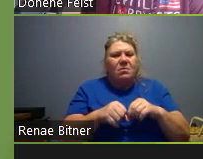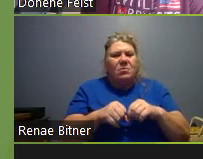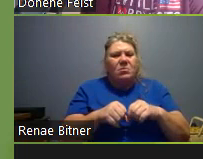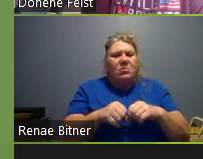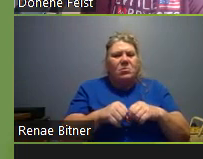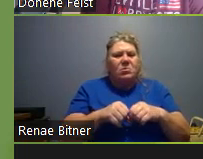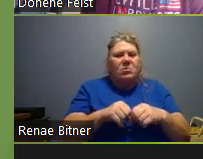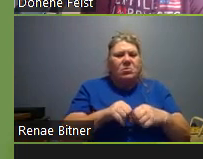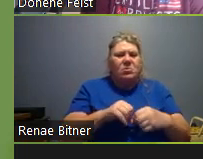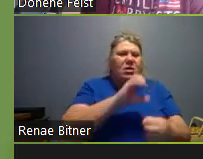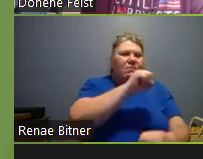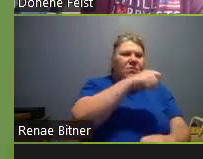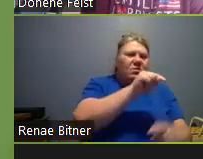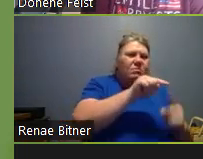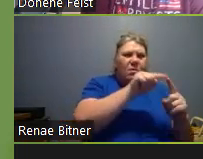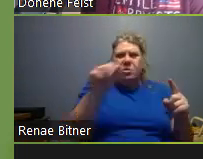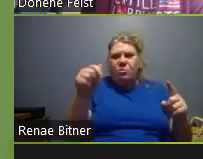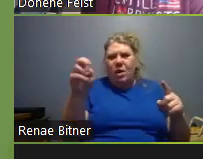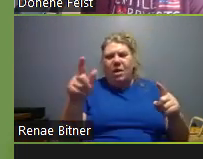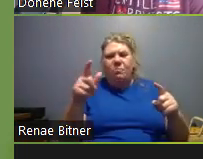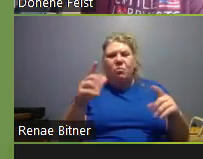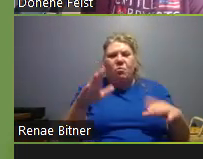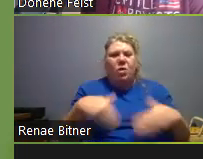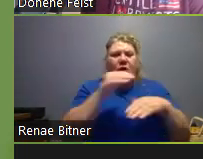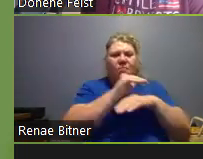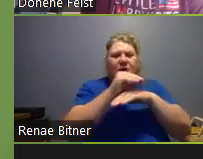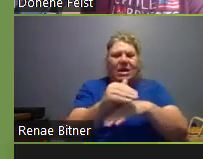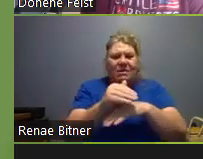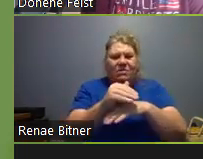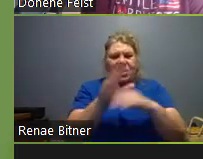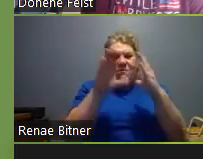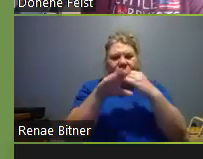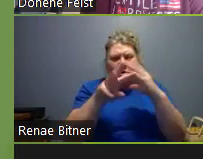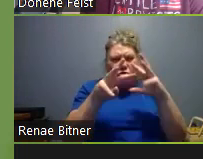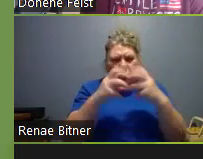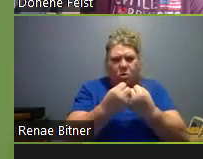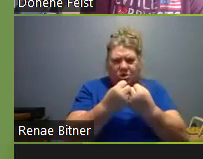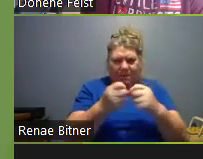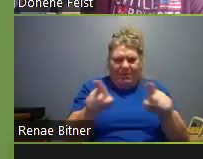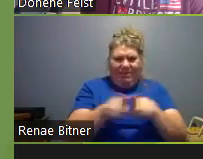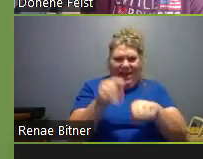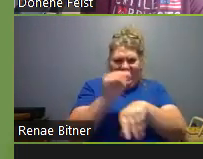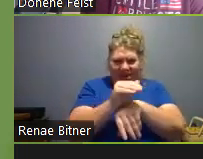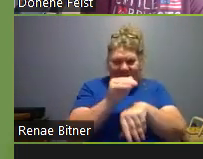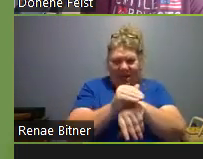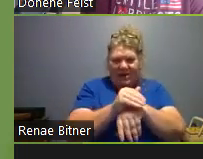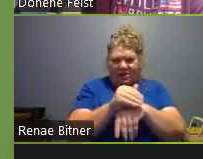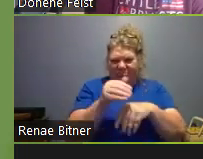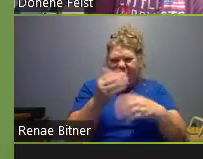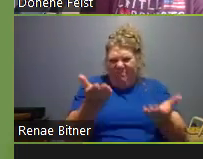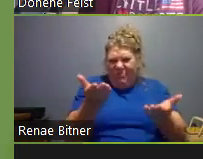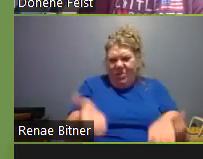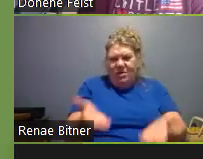to April, we offer evening virtual workshops for families like these. There's extended